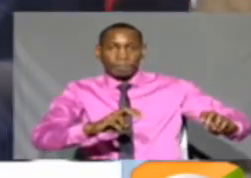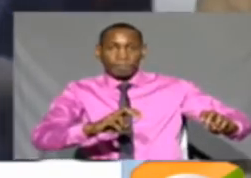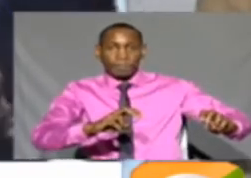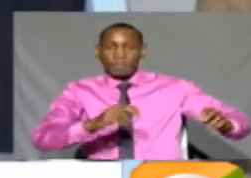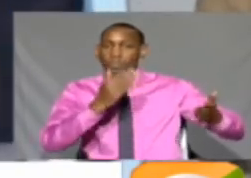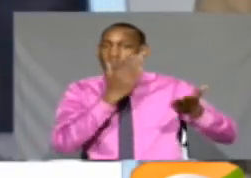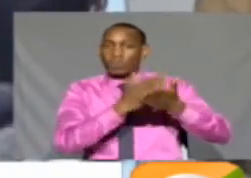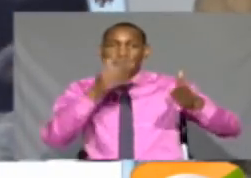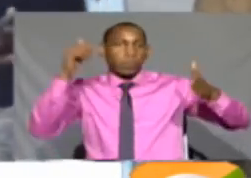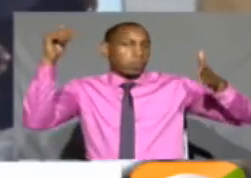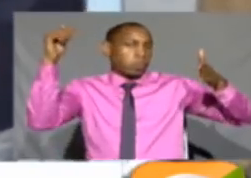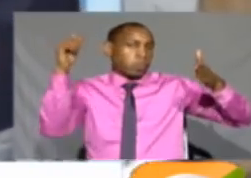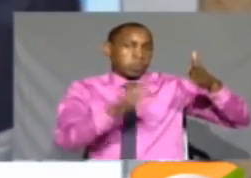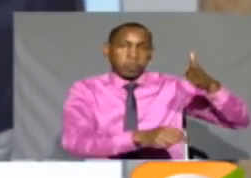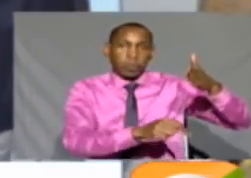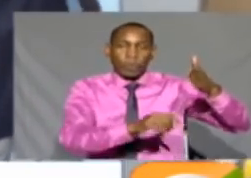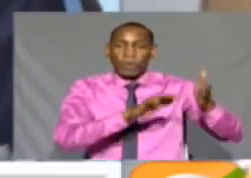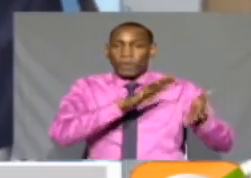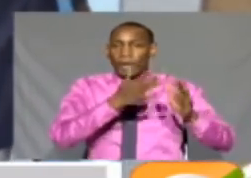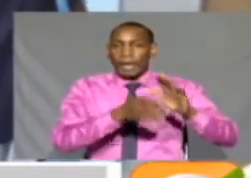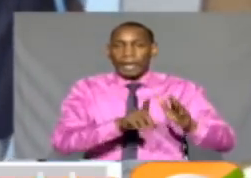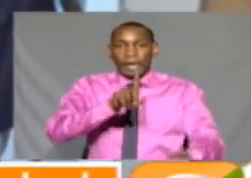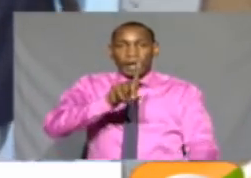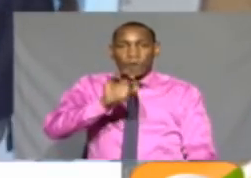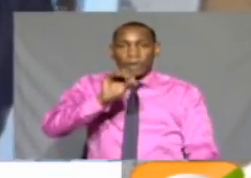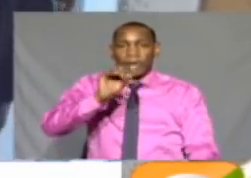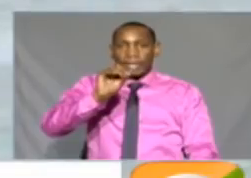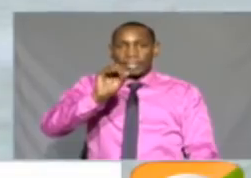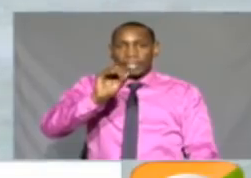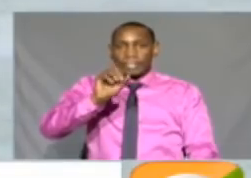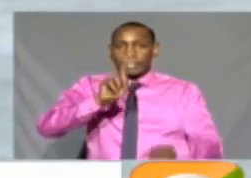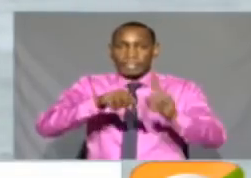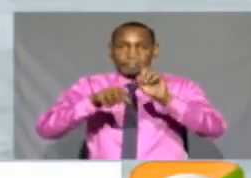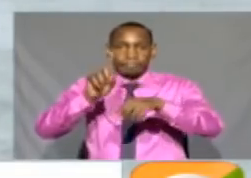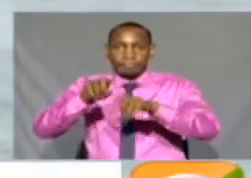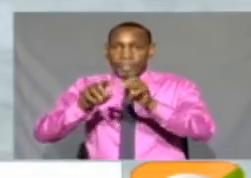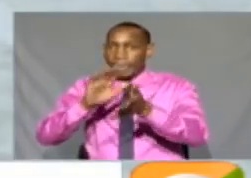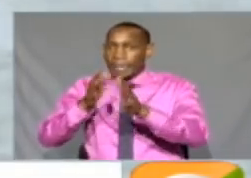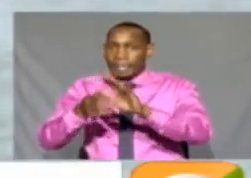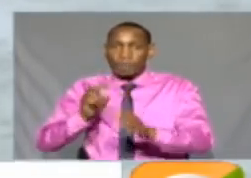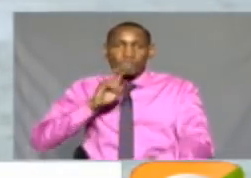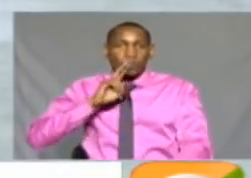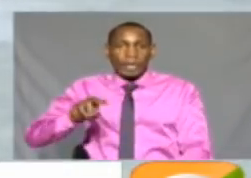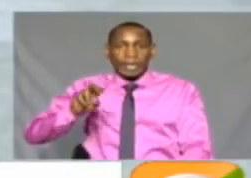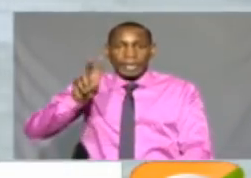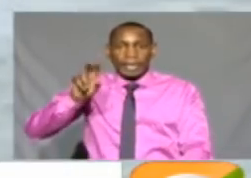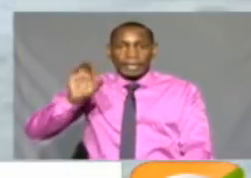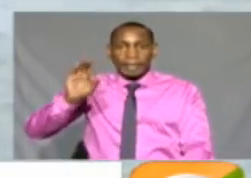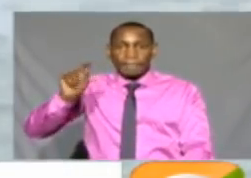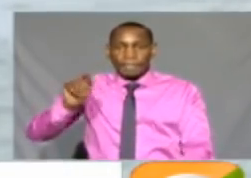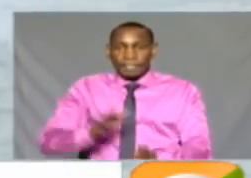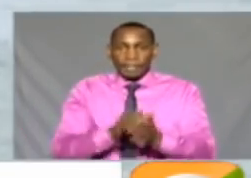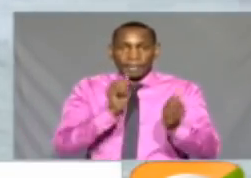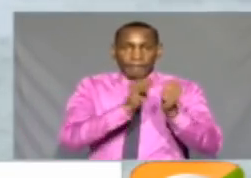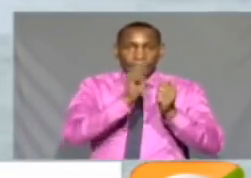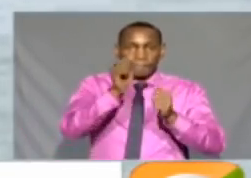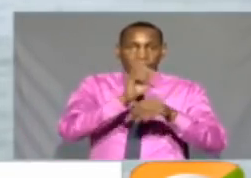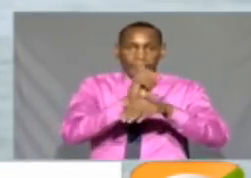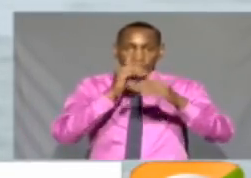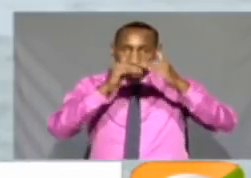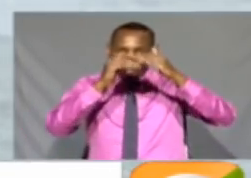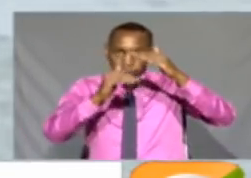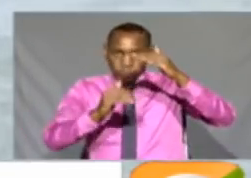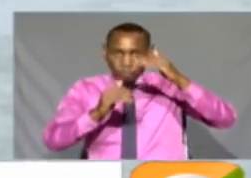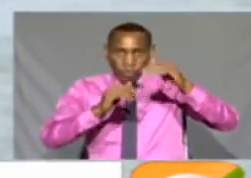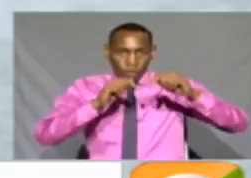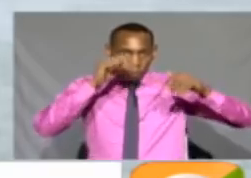very deep depths, from around 130 ranging up to 200 feet, 15 to 20 minutes going down.